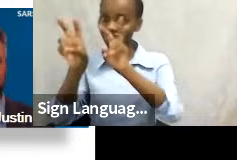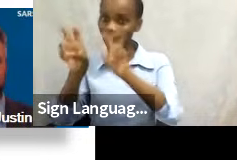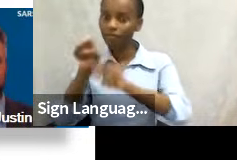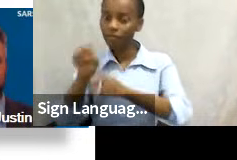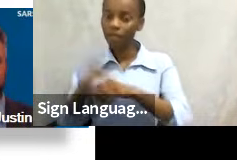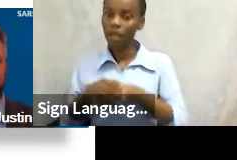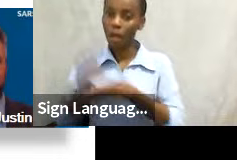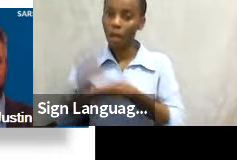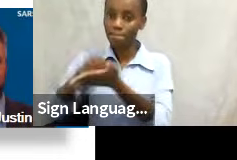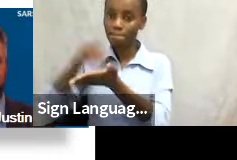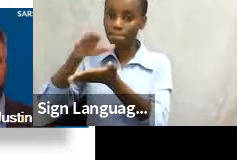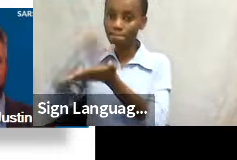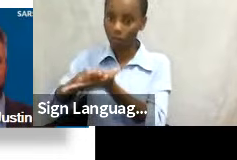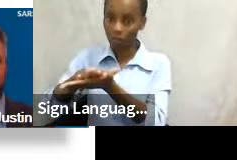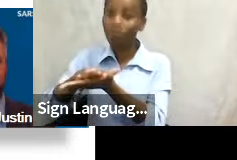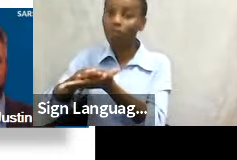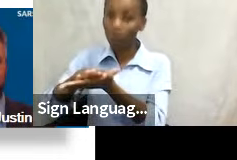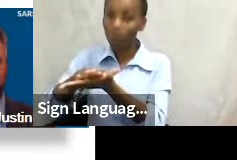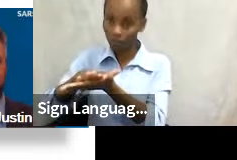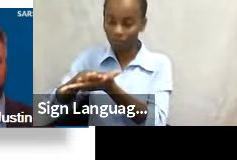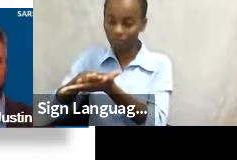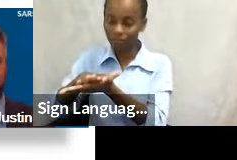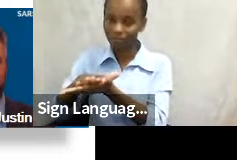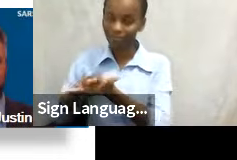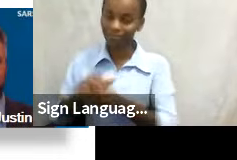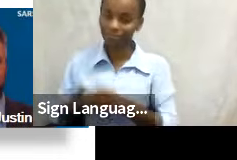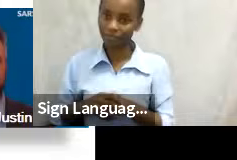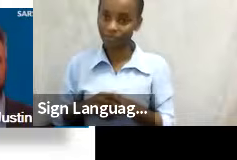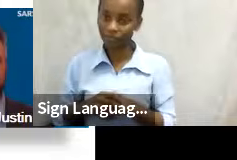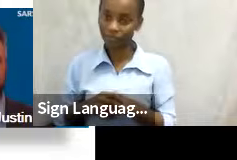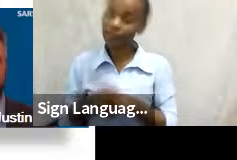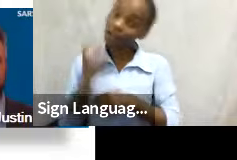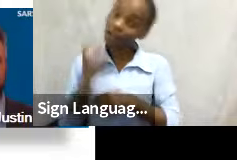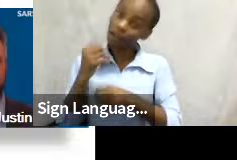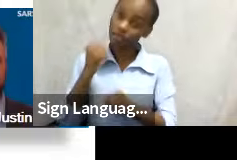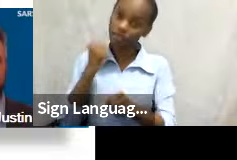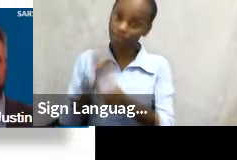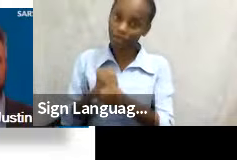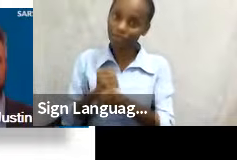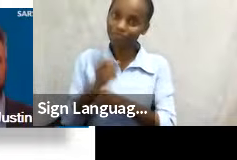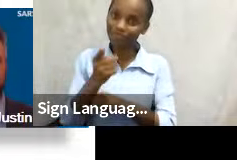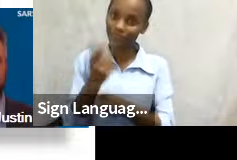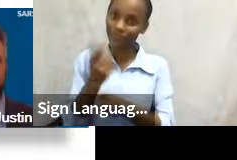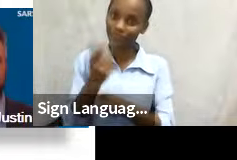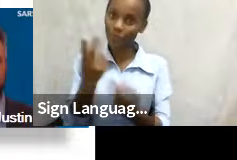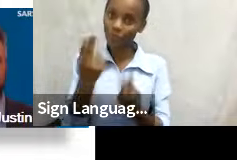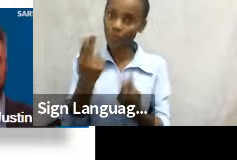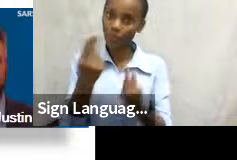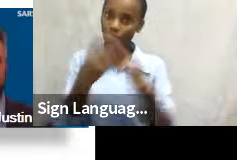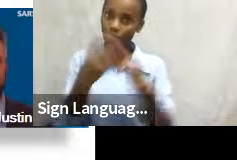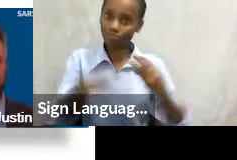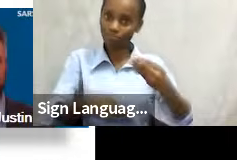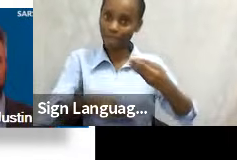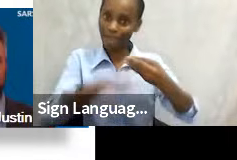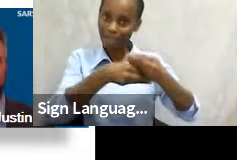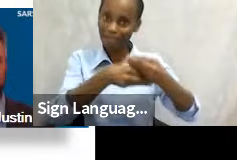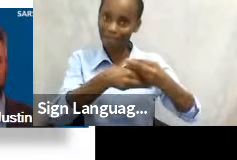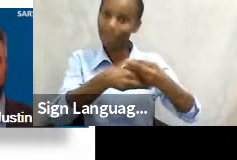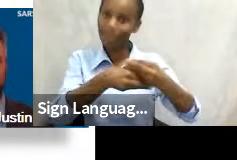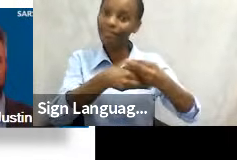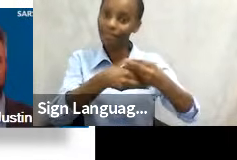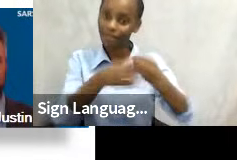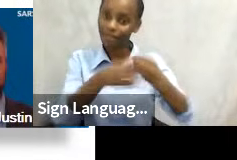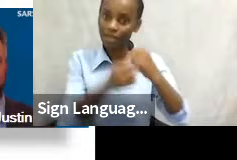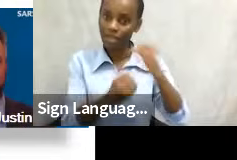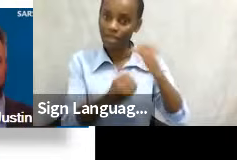this is something we introduced last year during our 2020 tax season, where you as a client, gone are the days where you need